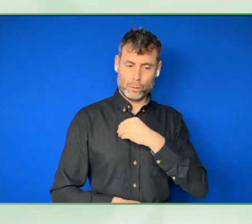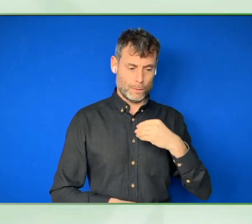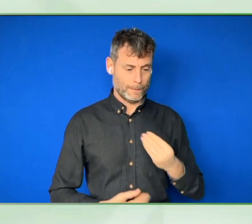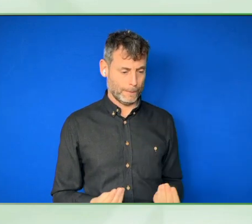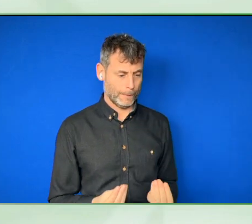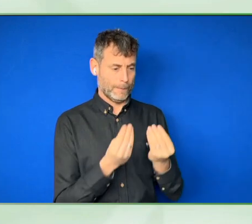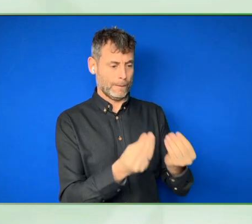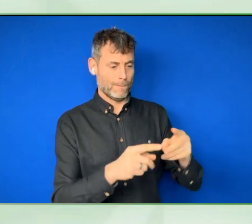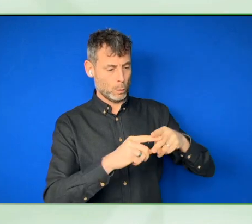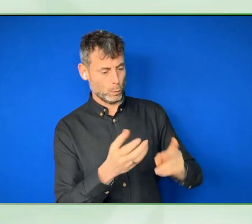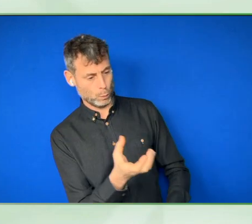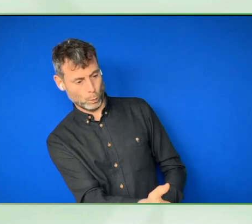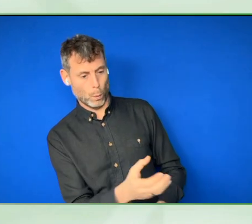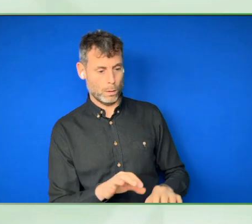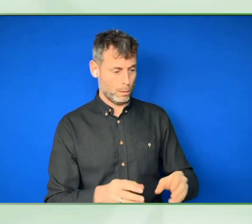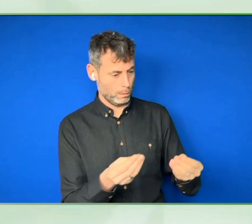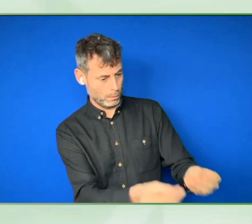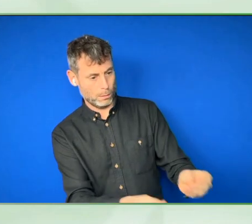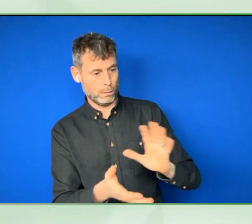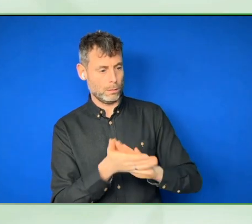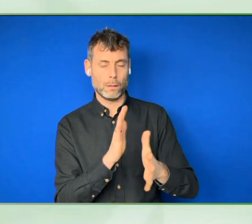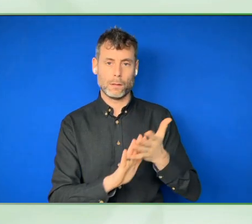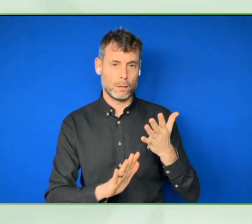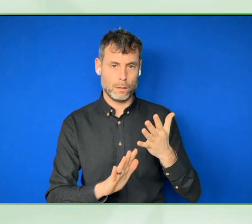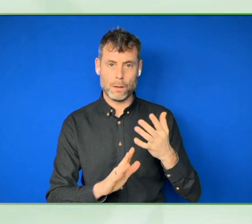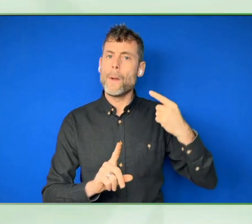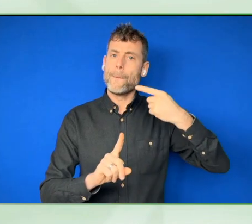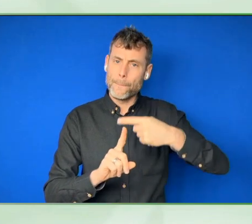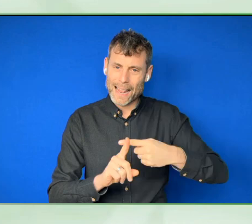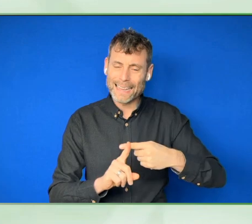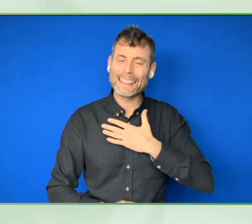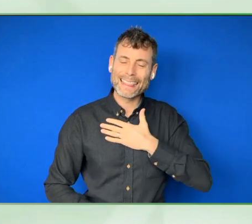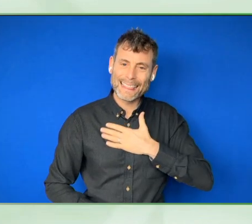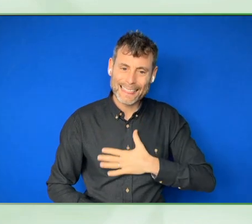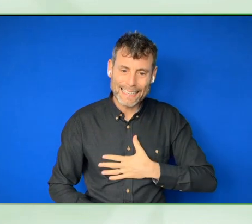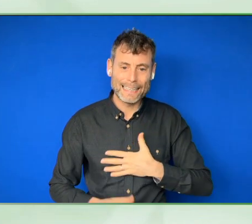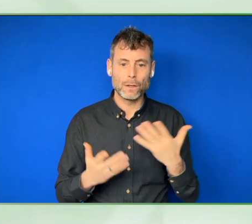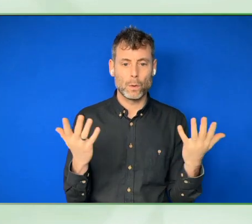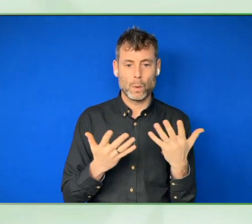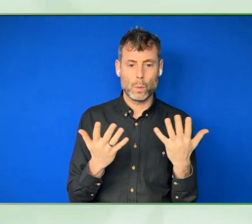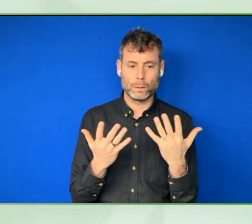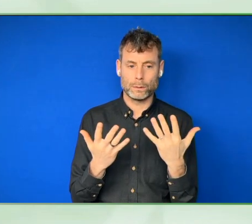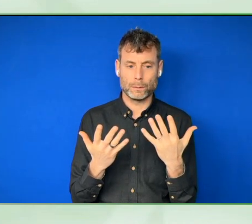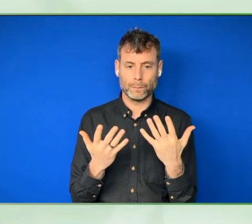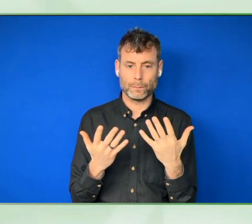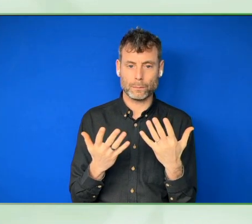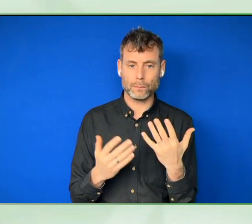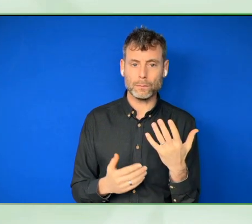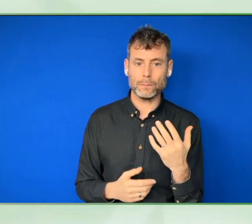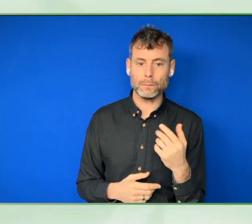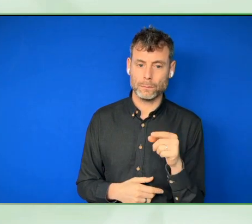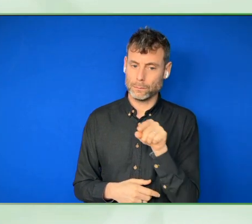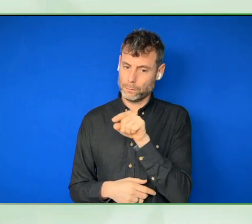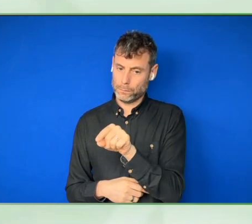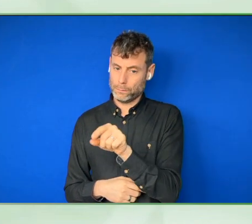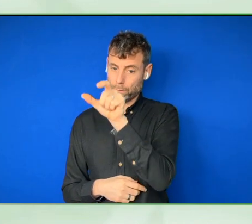radial worker. It is the acceptance by the service provider, whether they can accept or not. Lady health